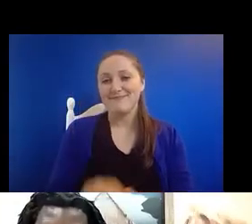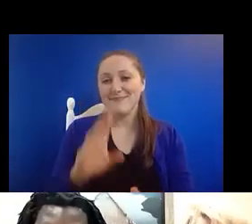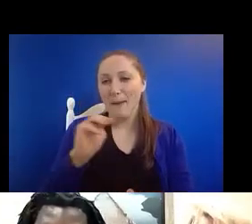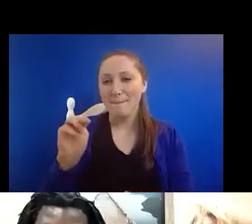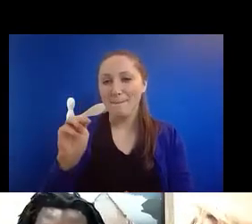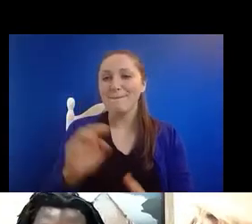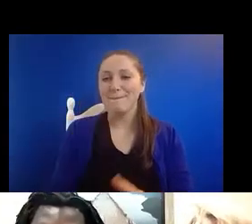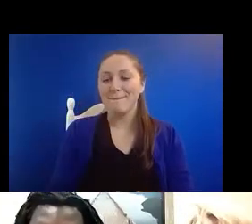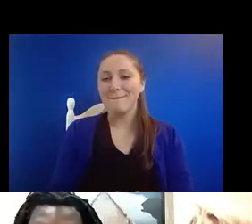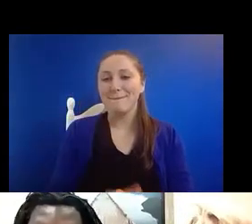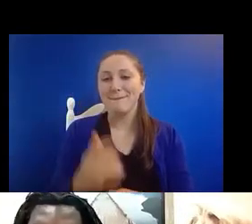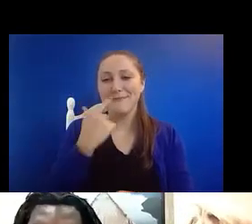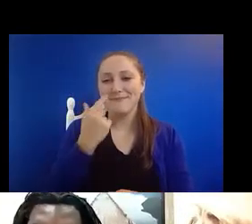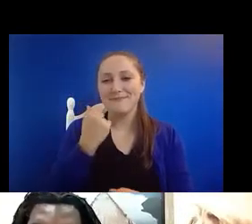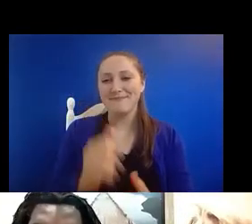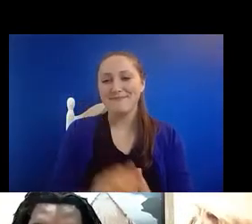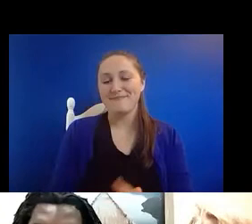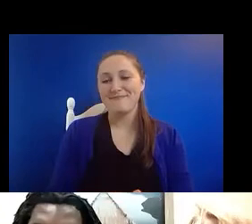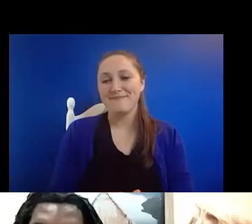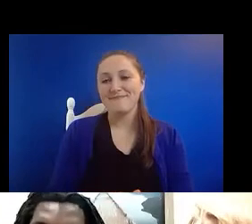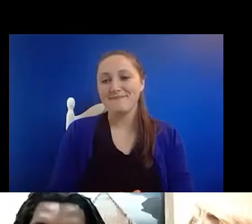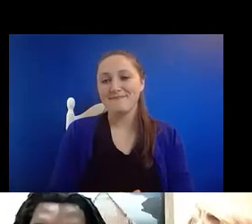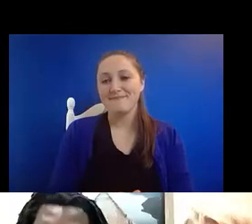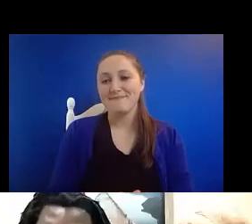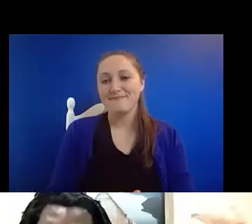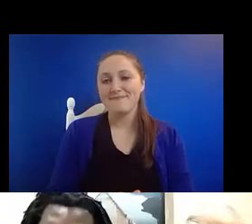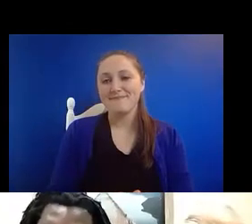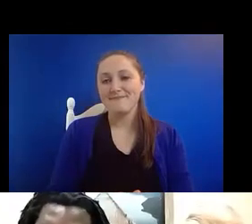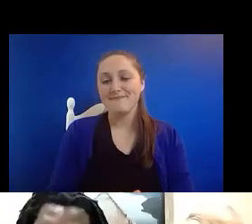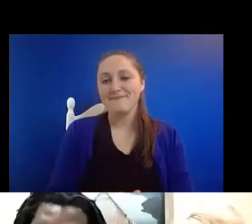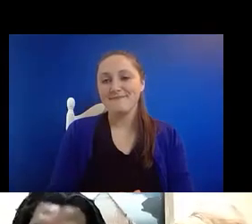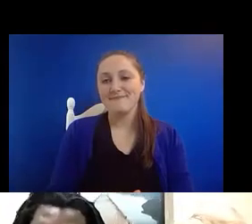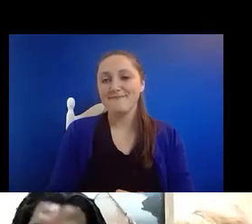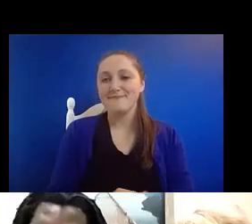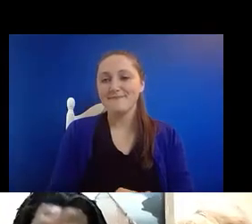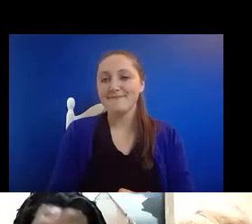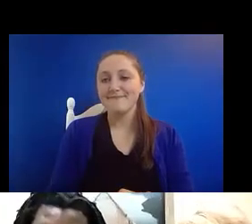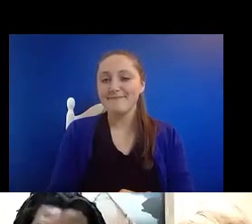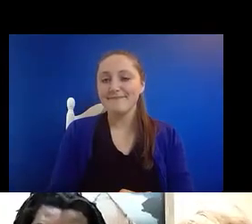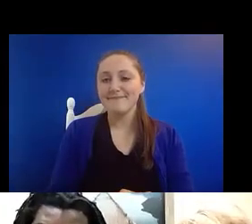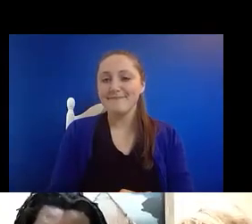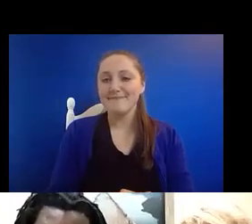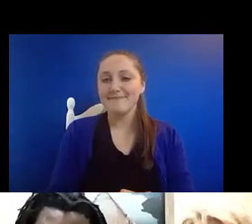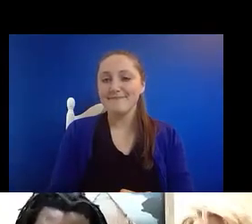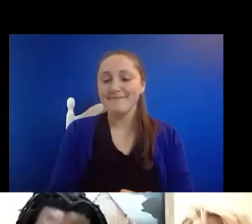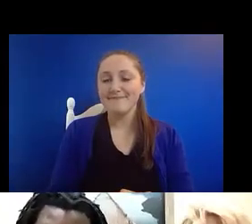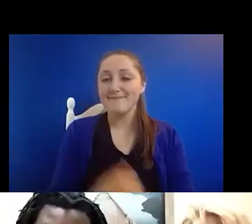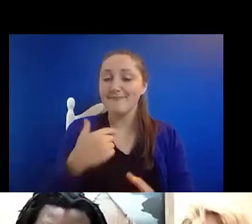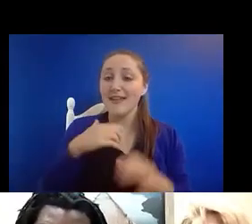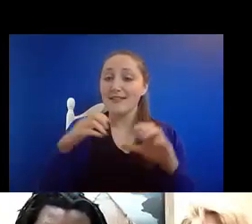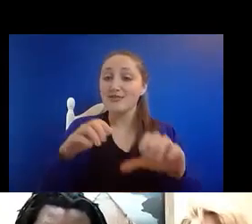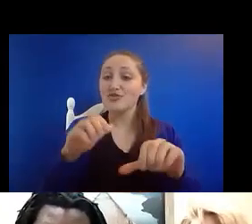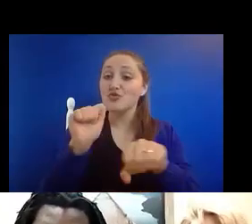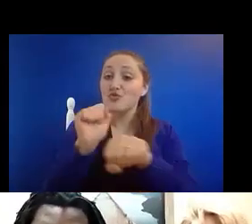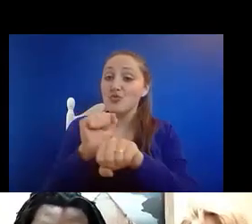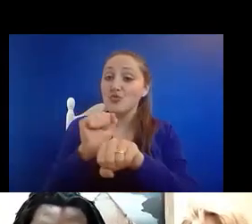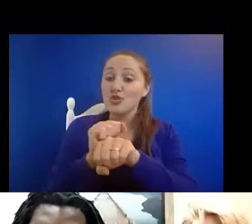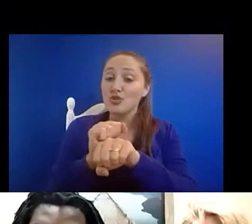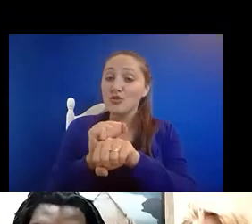It was first. I did some work. Did some